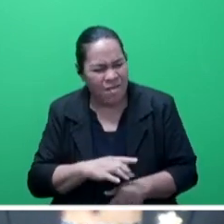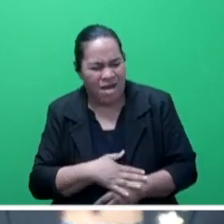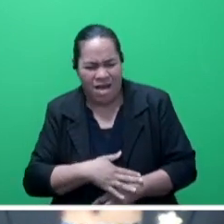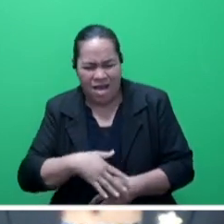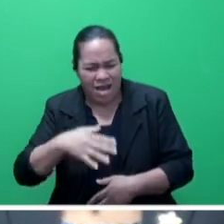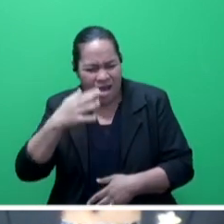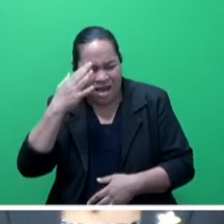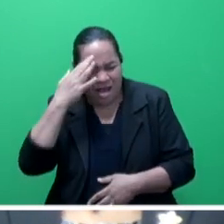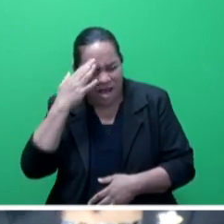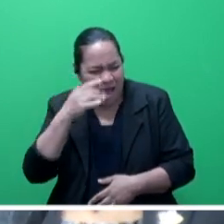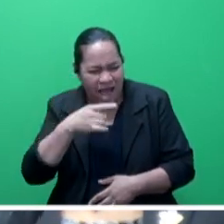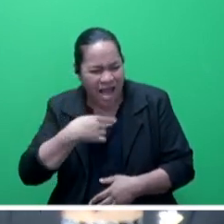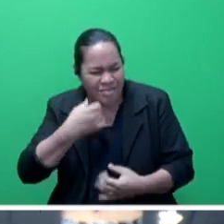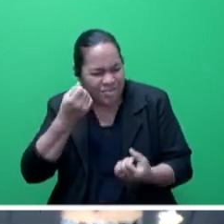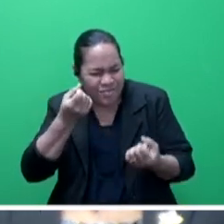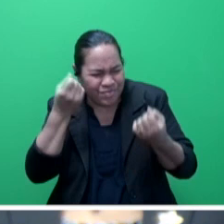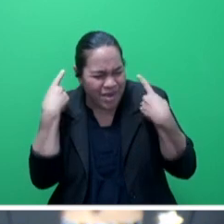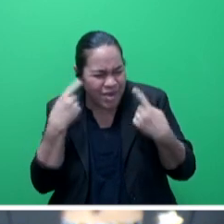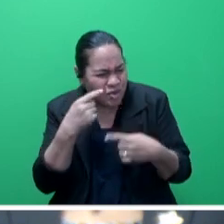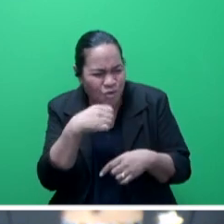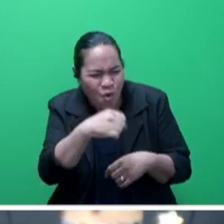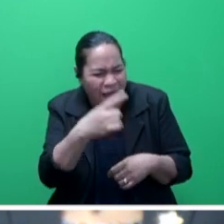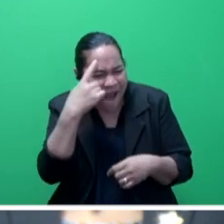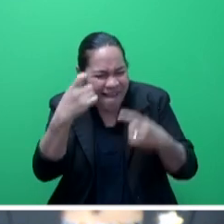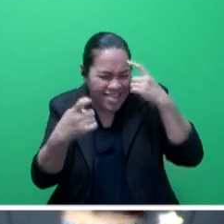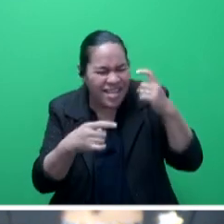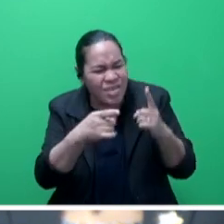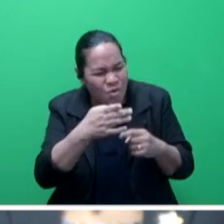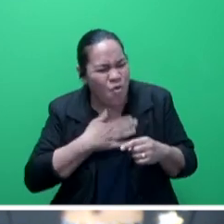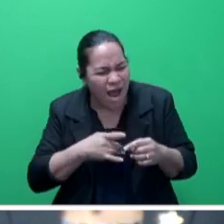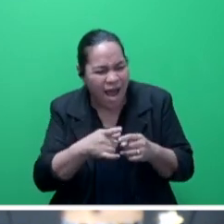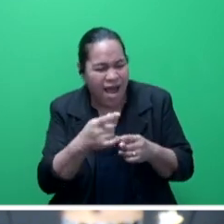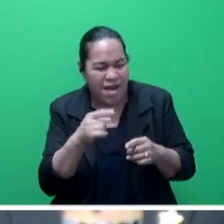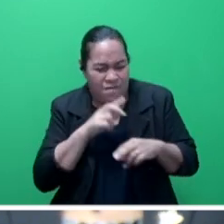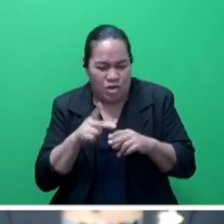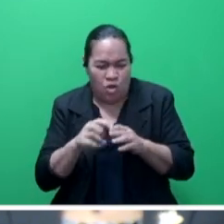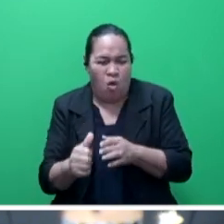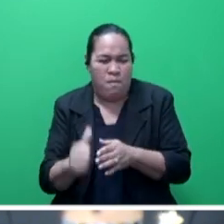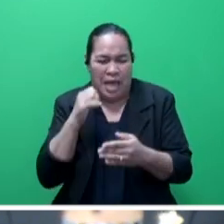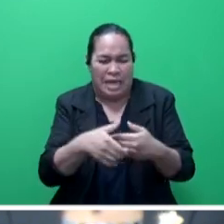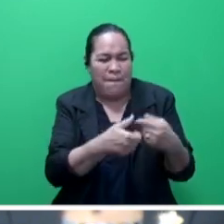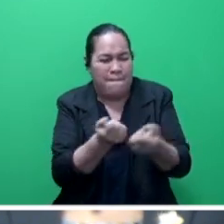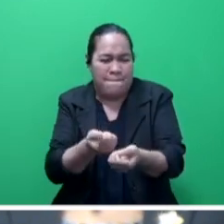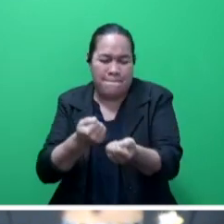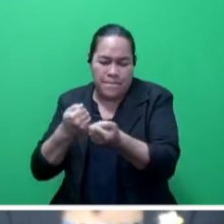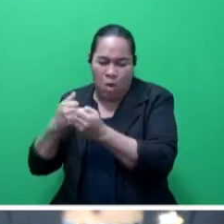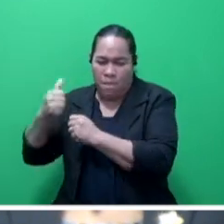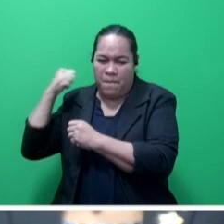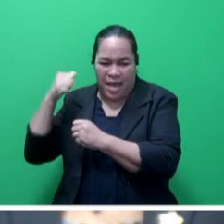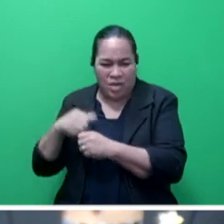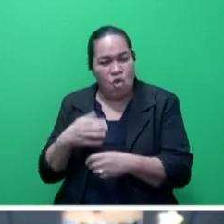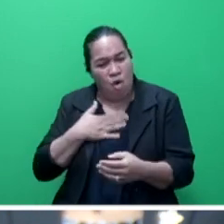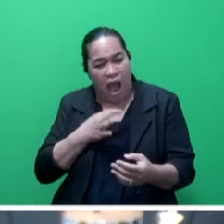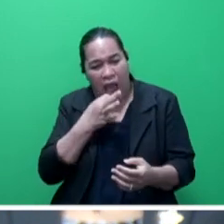like I said, they're bereft of ideas. They just want to take us backwards. Opposition is asking us to join the